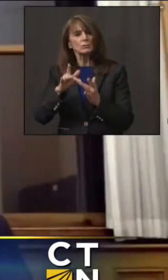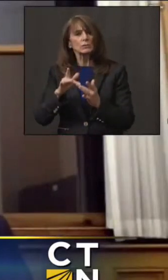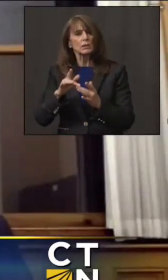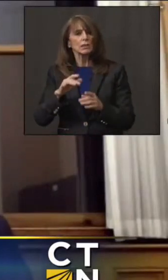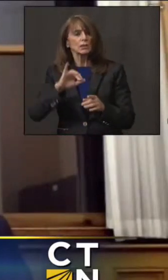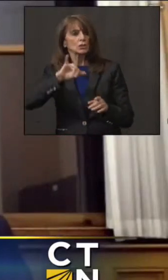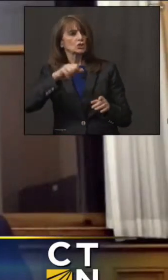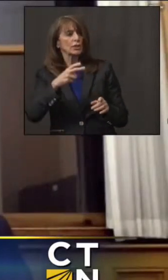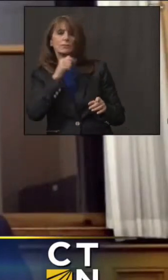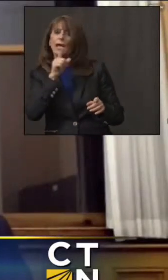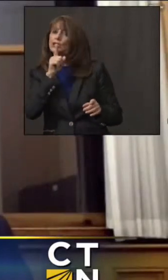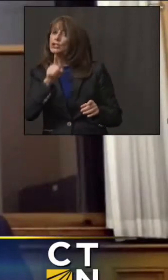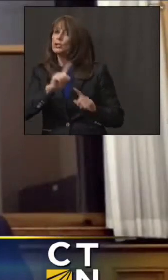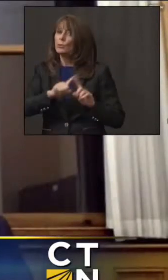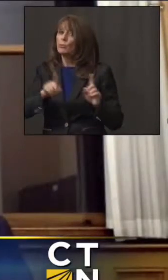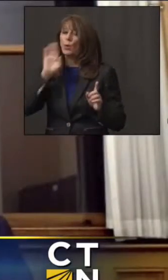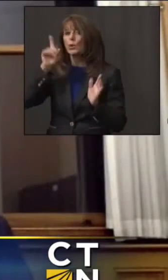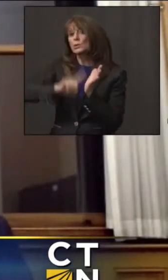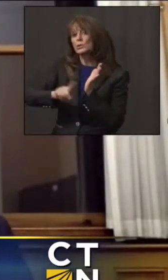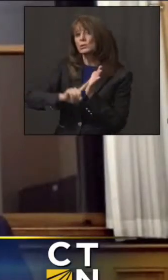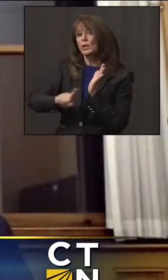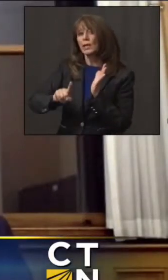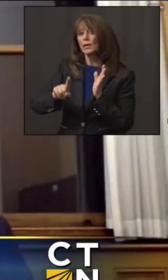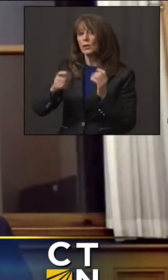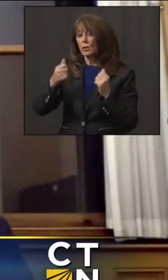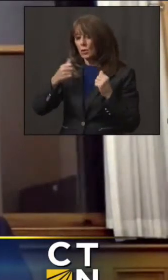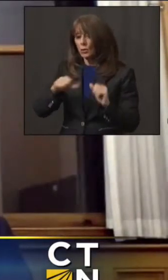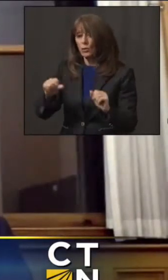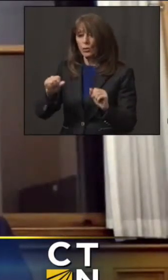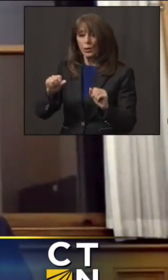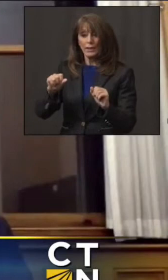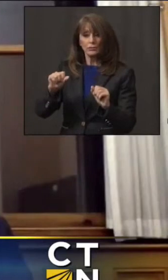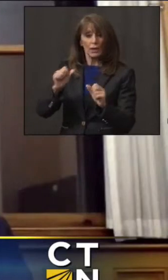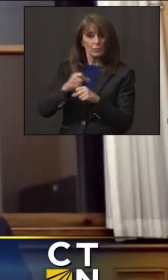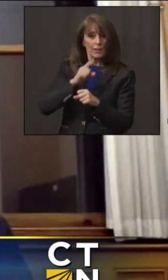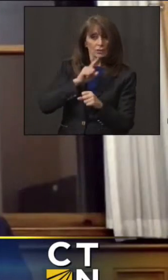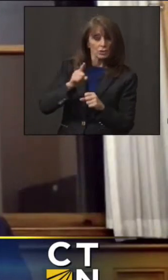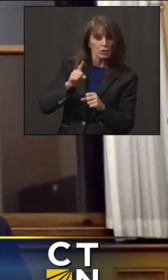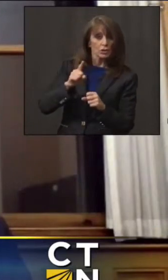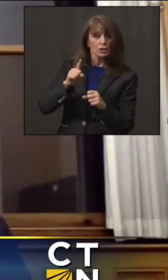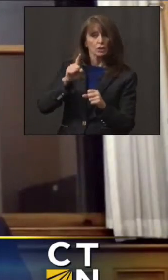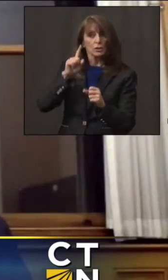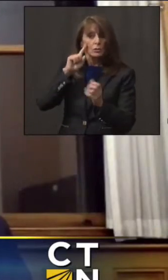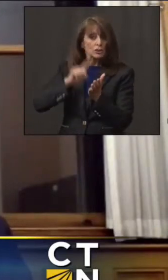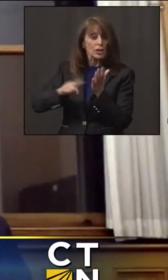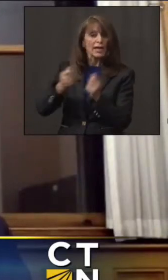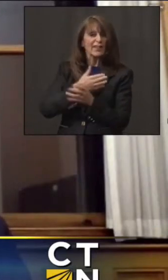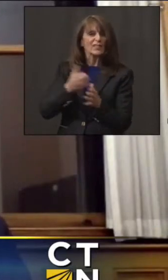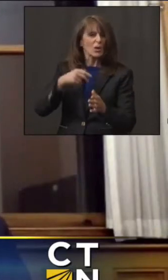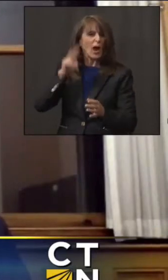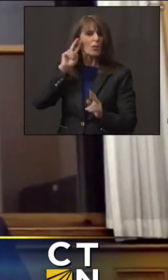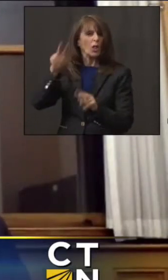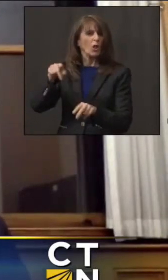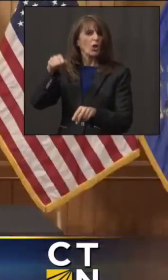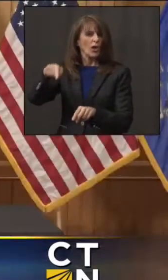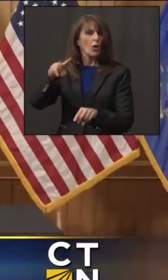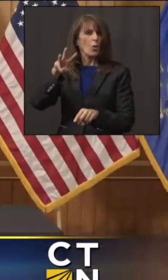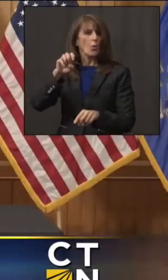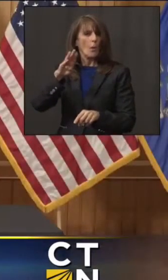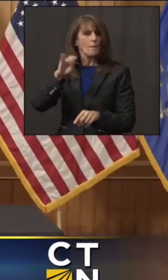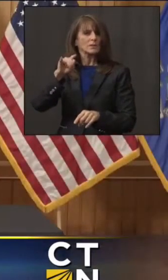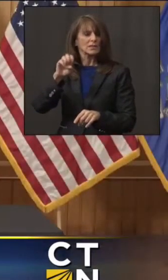but we can check. We try to post everything we have out there, so we can take a look at that. Oh, thank you.